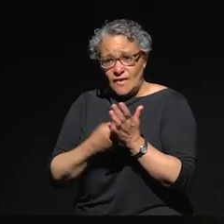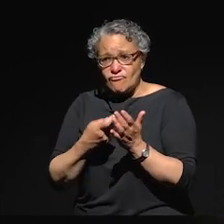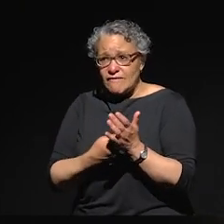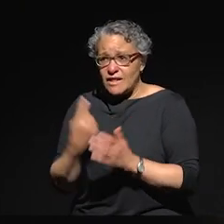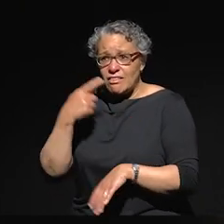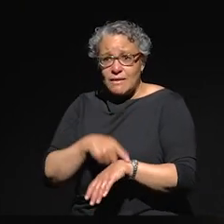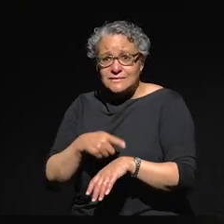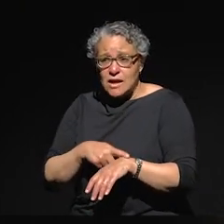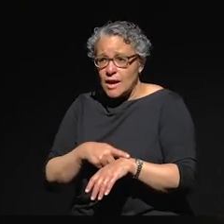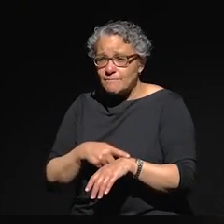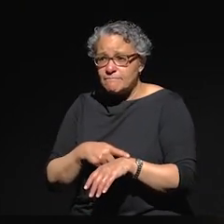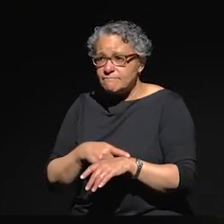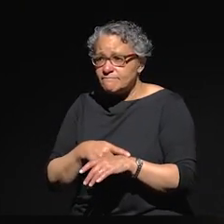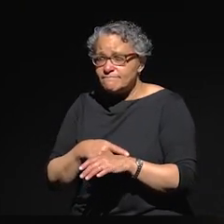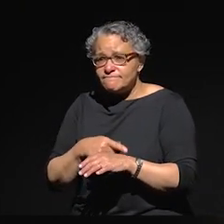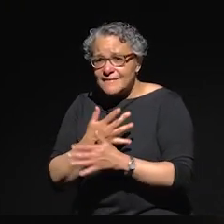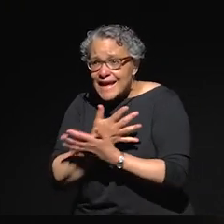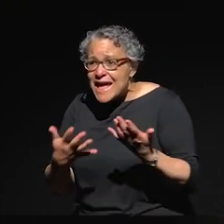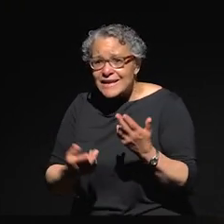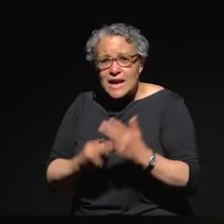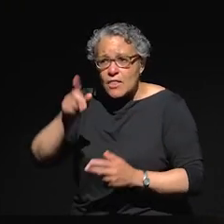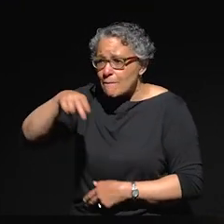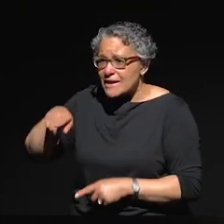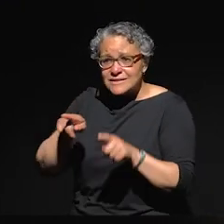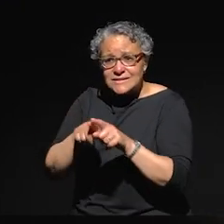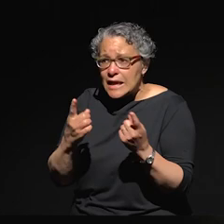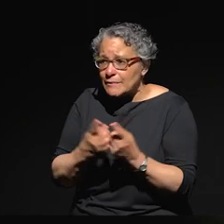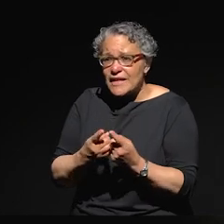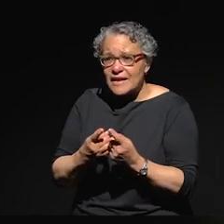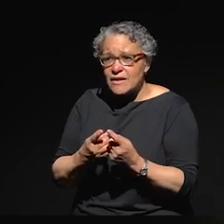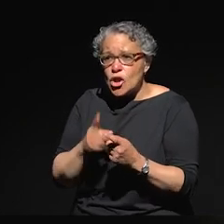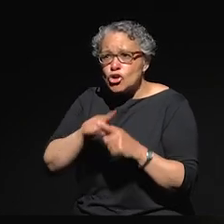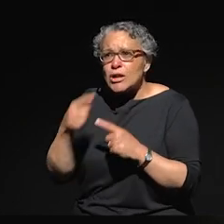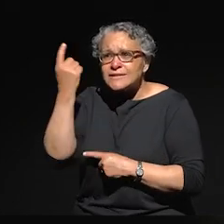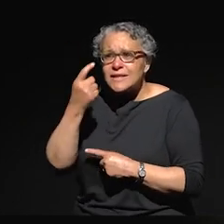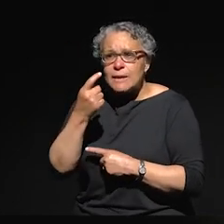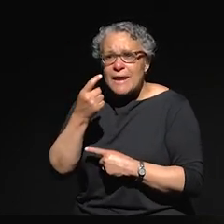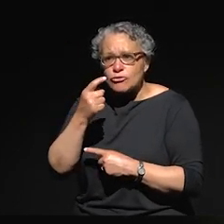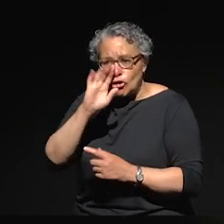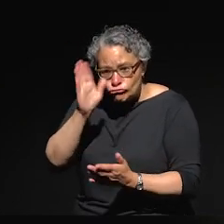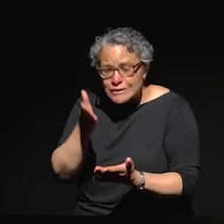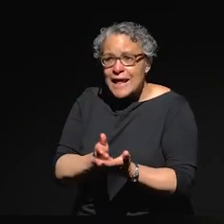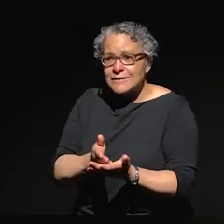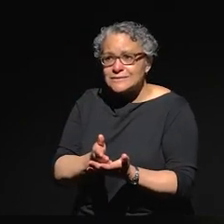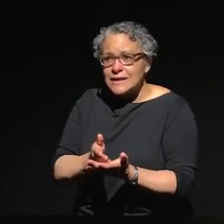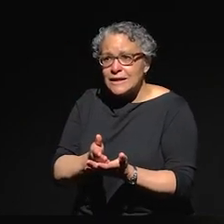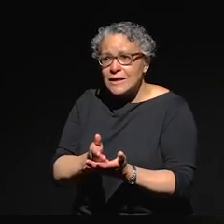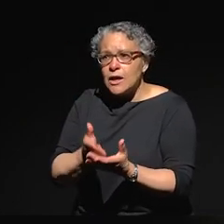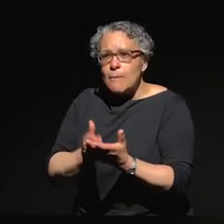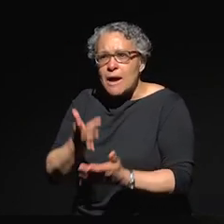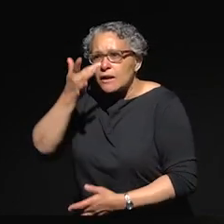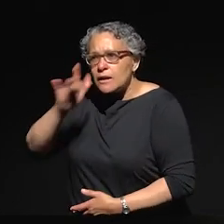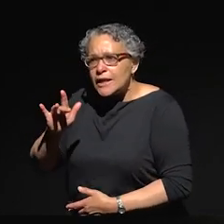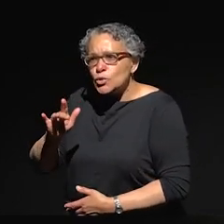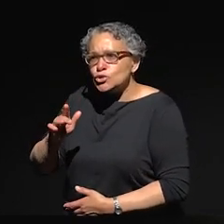painter who's trying to represent reality, negotiating the illusion of three dimensionality with the reality of